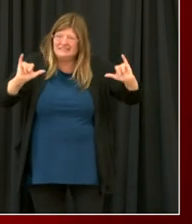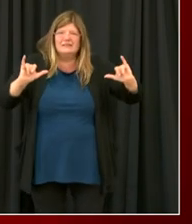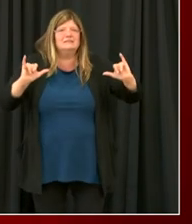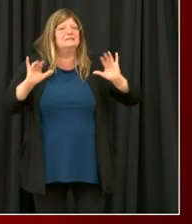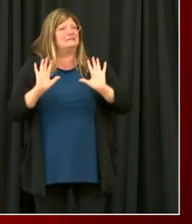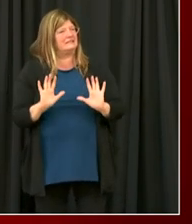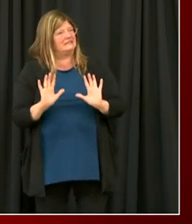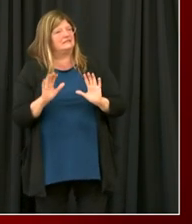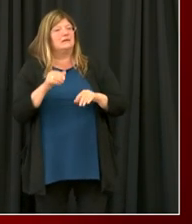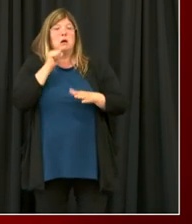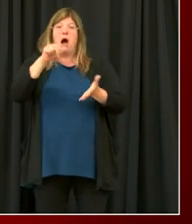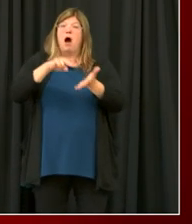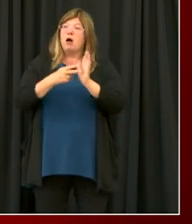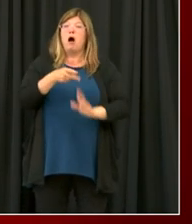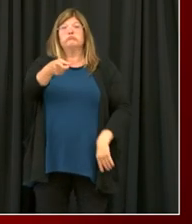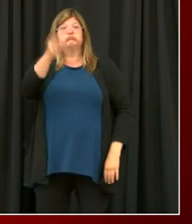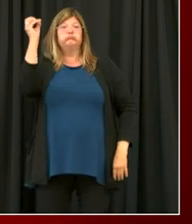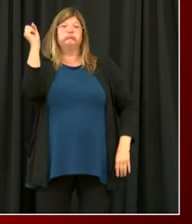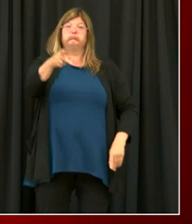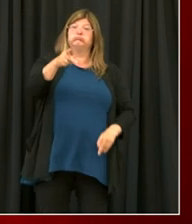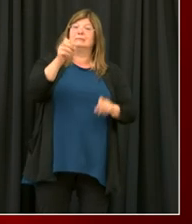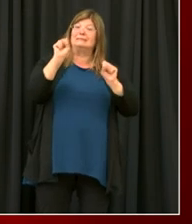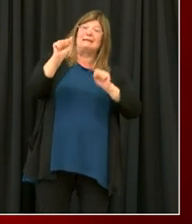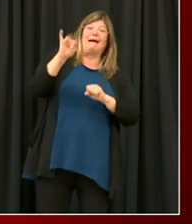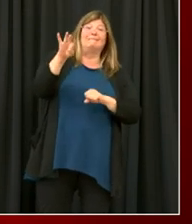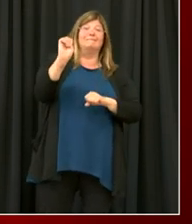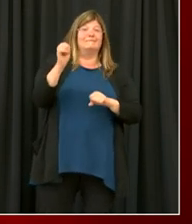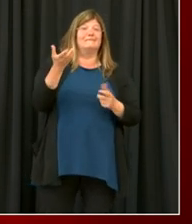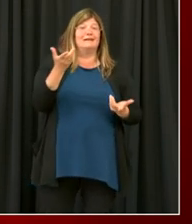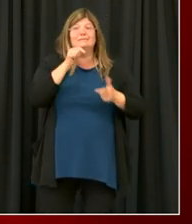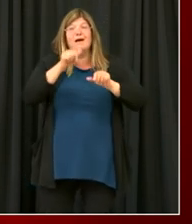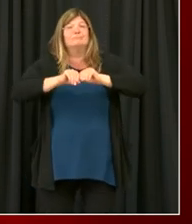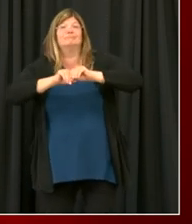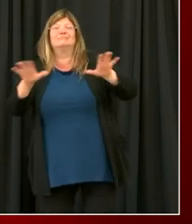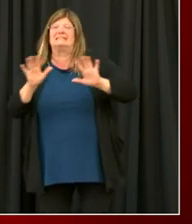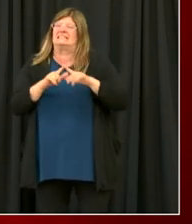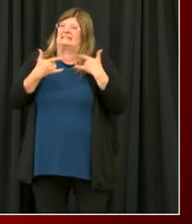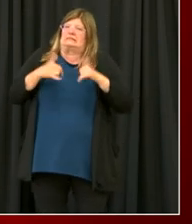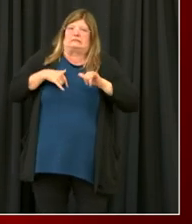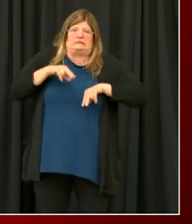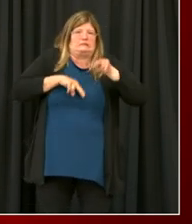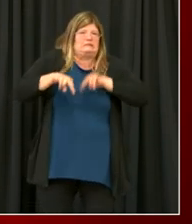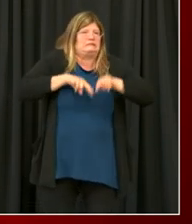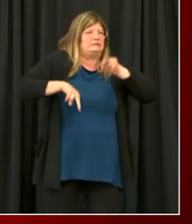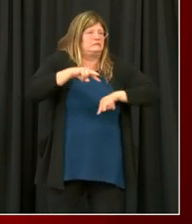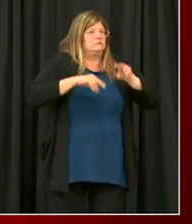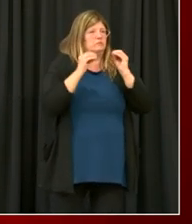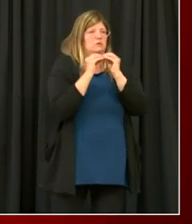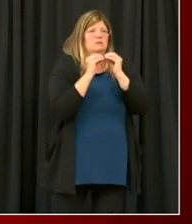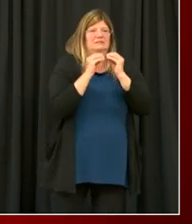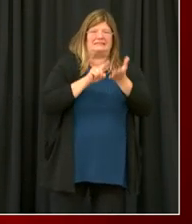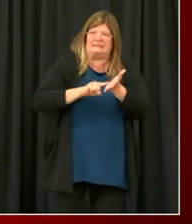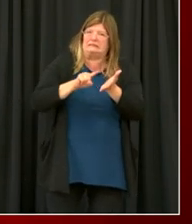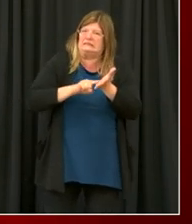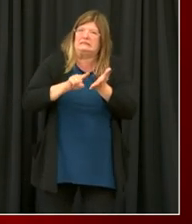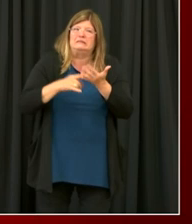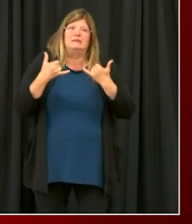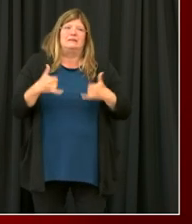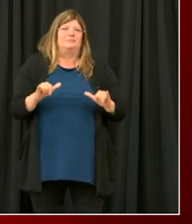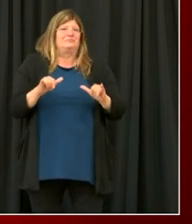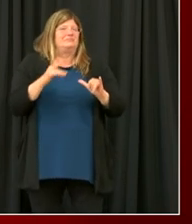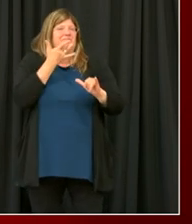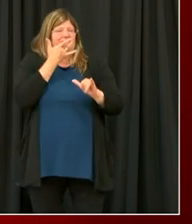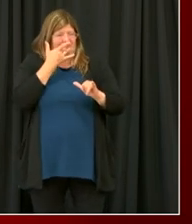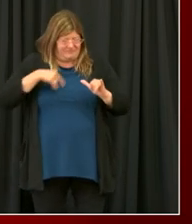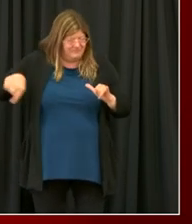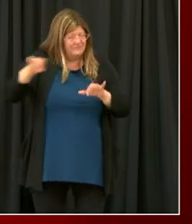indoors, when you're in retail locations, when you're in restaurants or dining outdoors outside of when you're actually